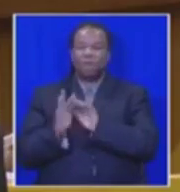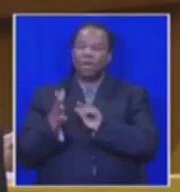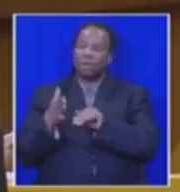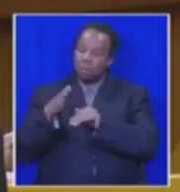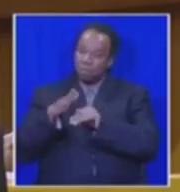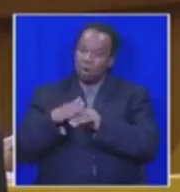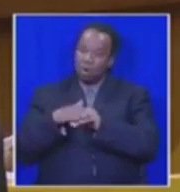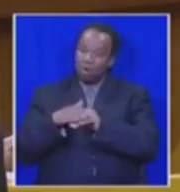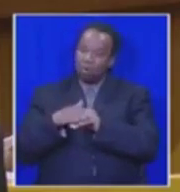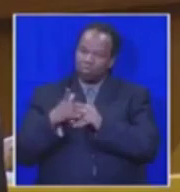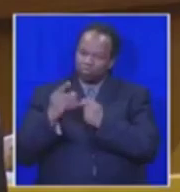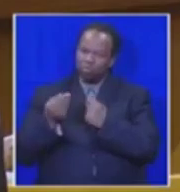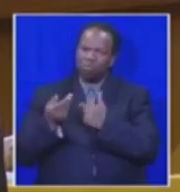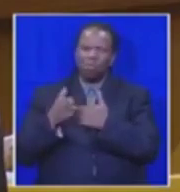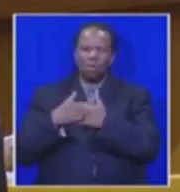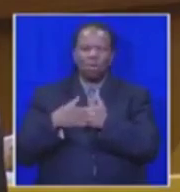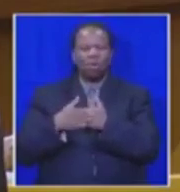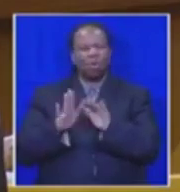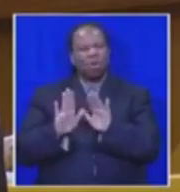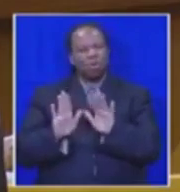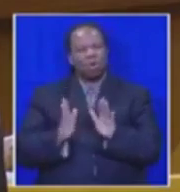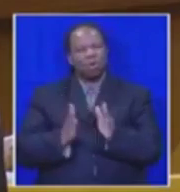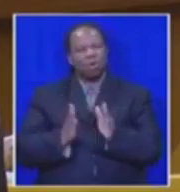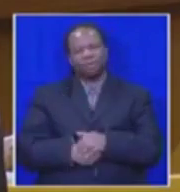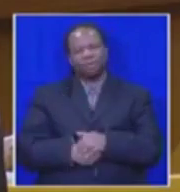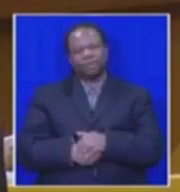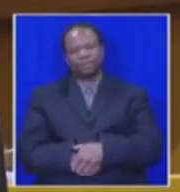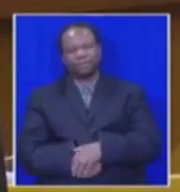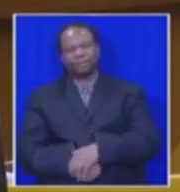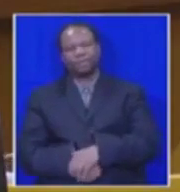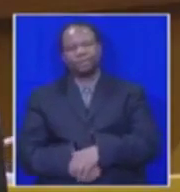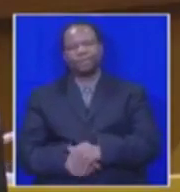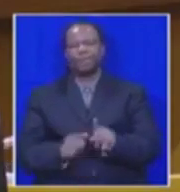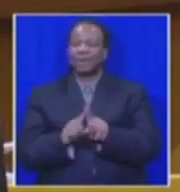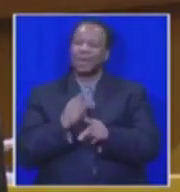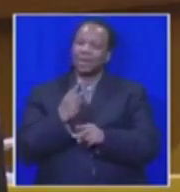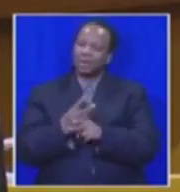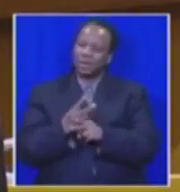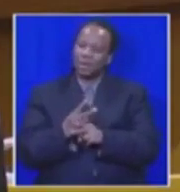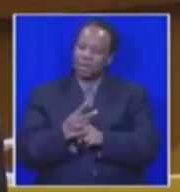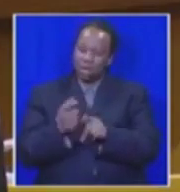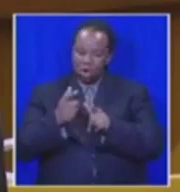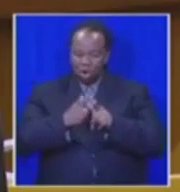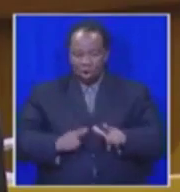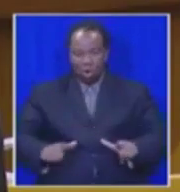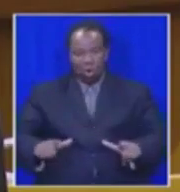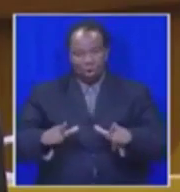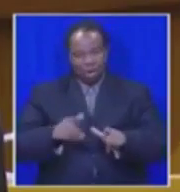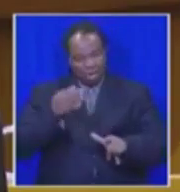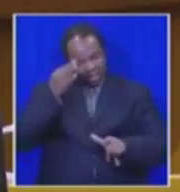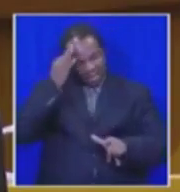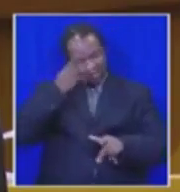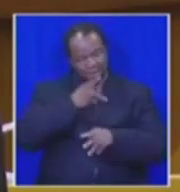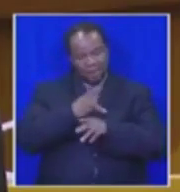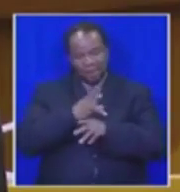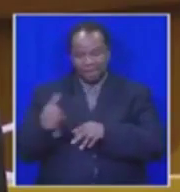intensified. A key feature of our Back to Basics local government plan is